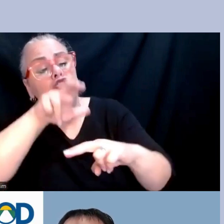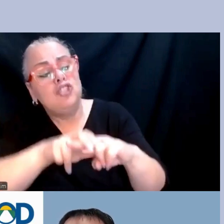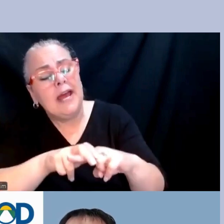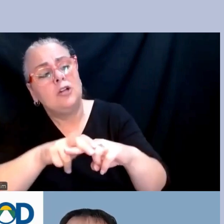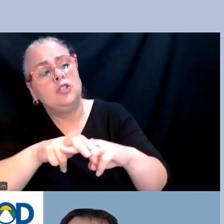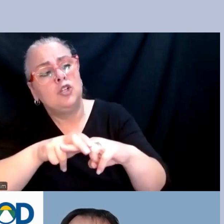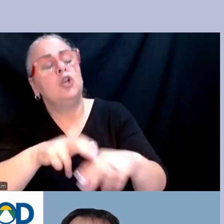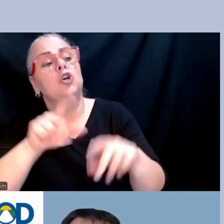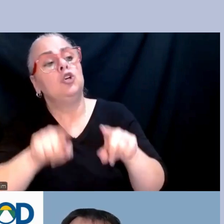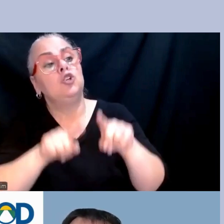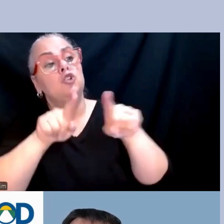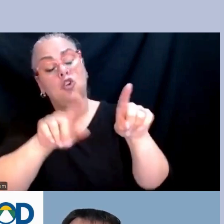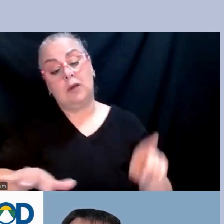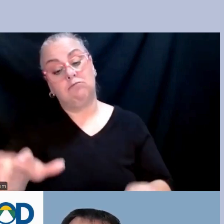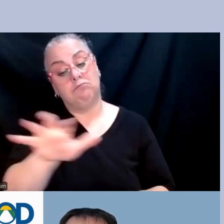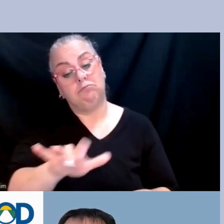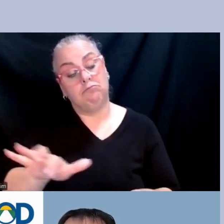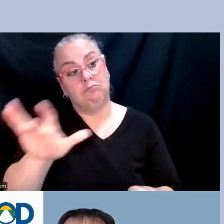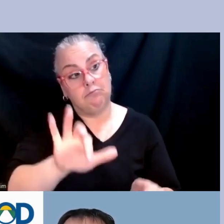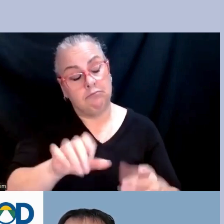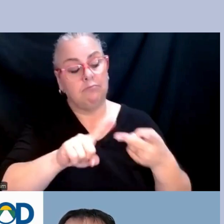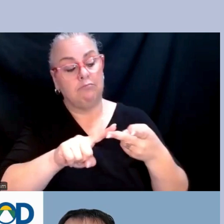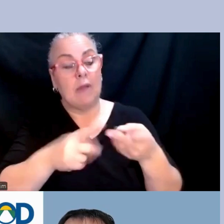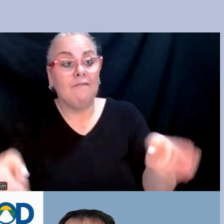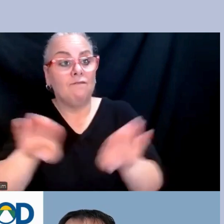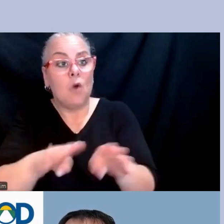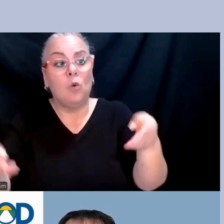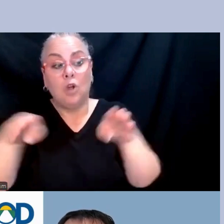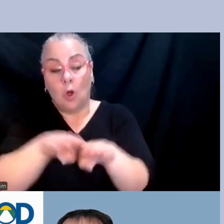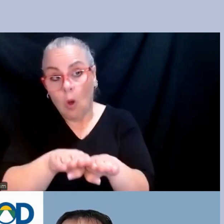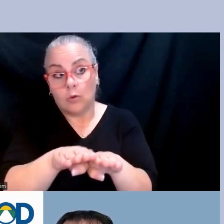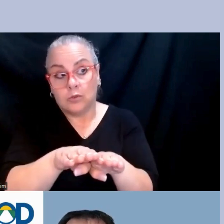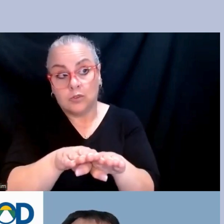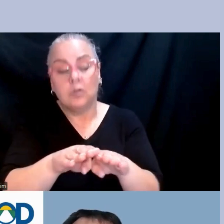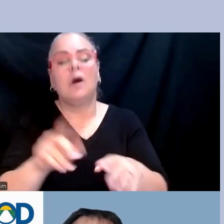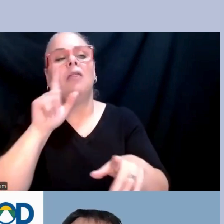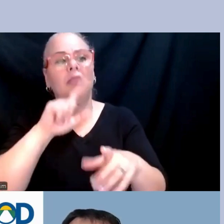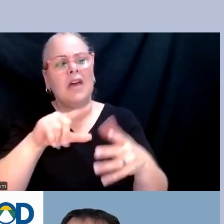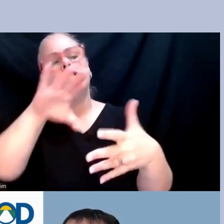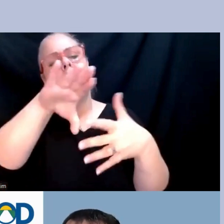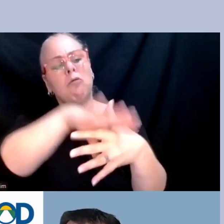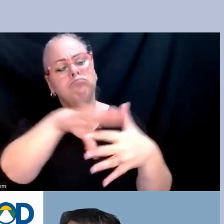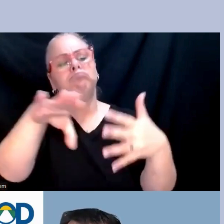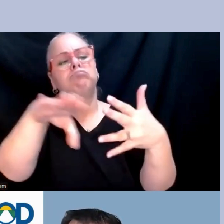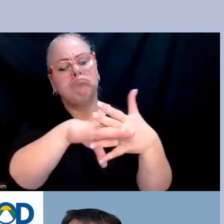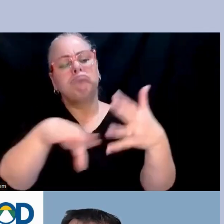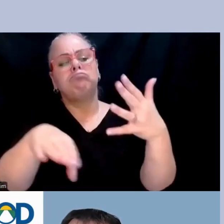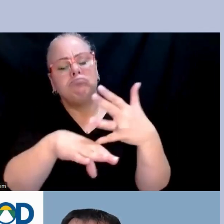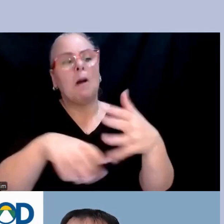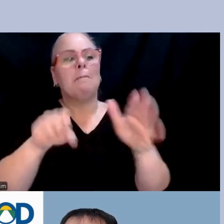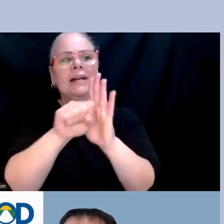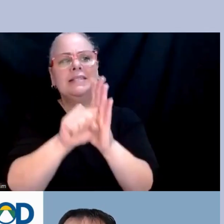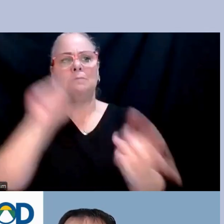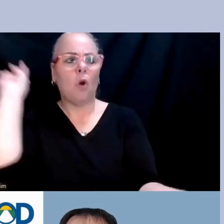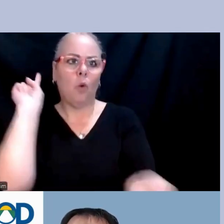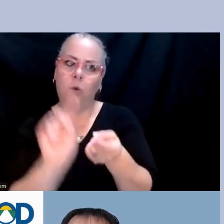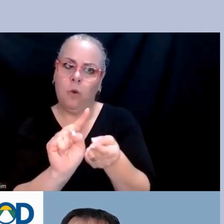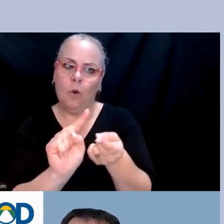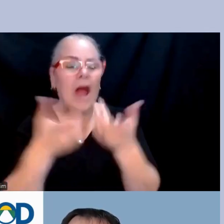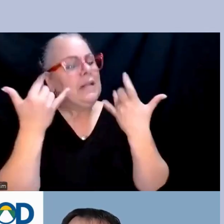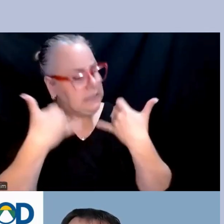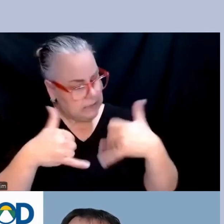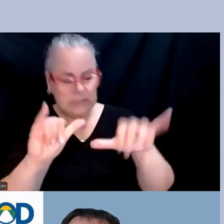in while ringing customers up and folding clothes. This would adequately alleviate my symptoms, and I would still be